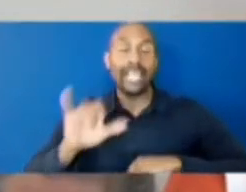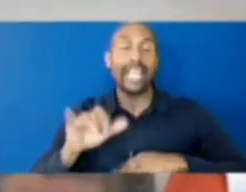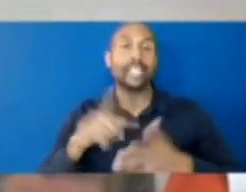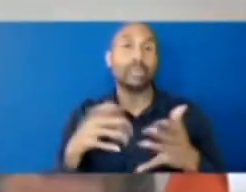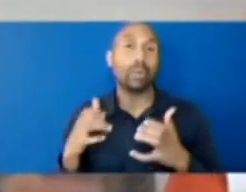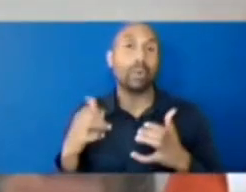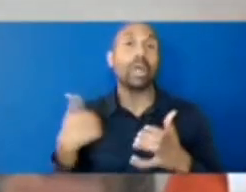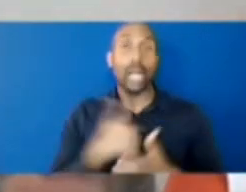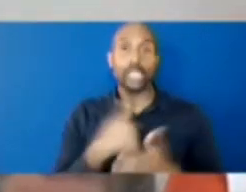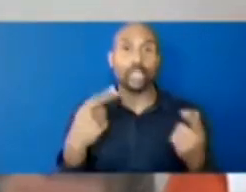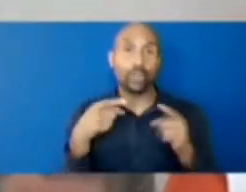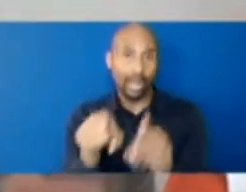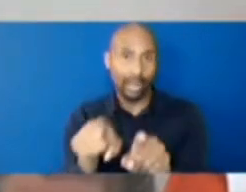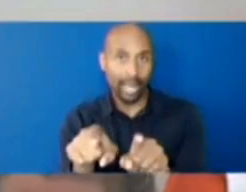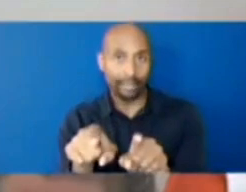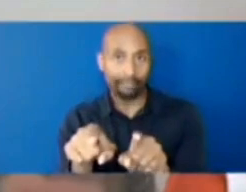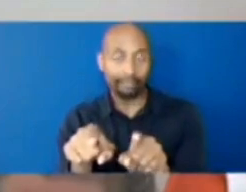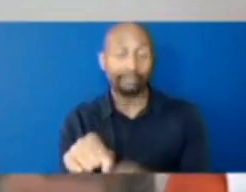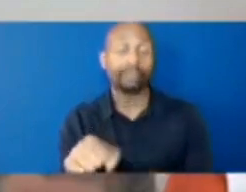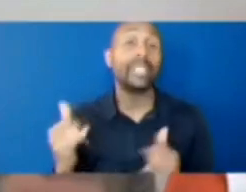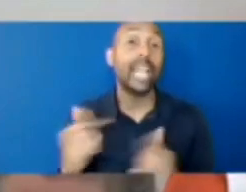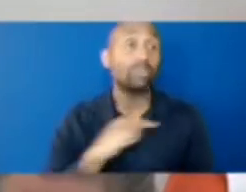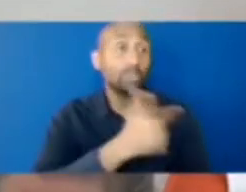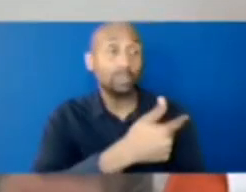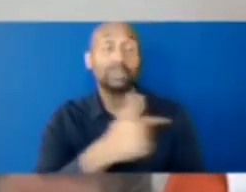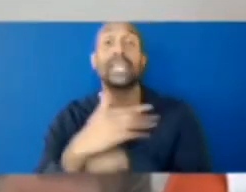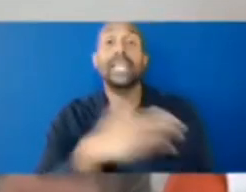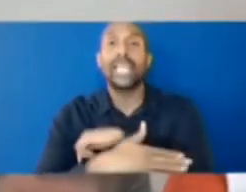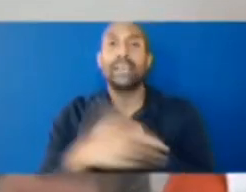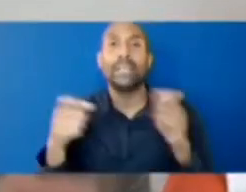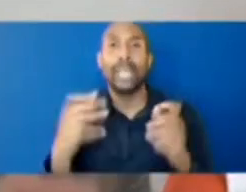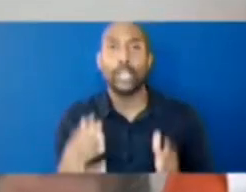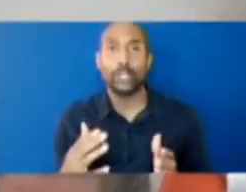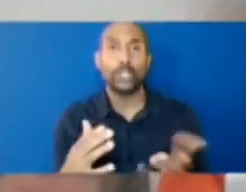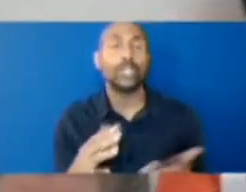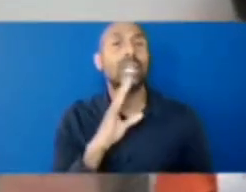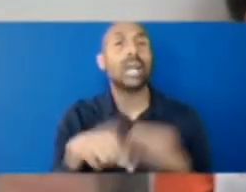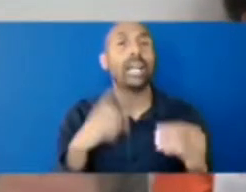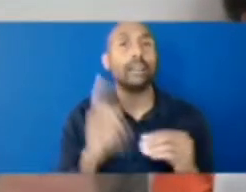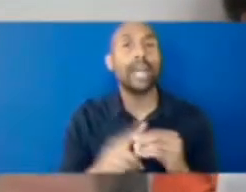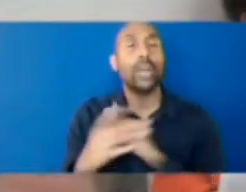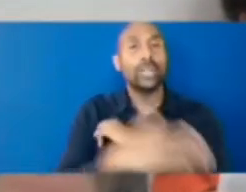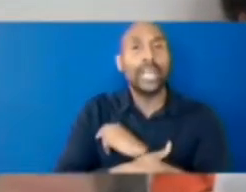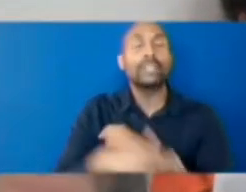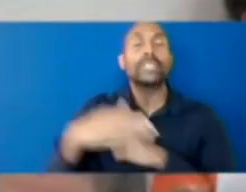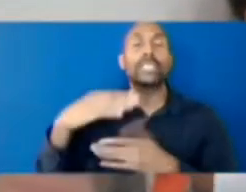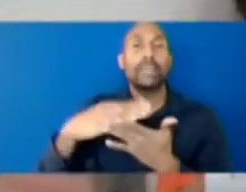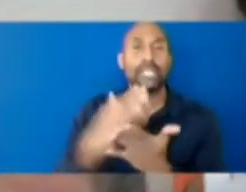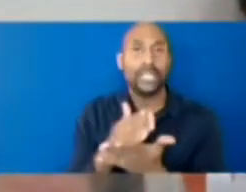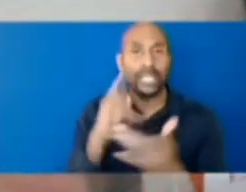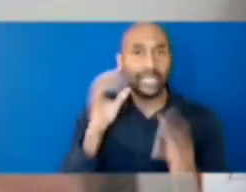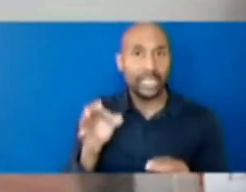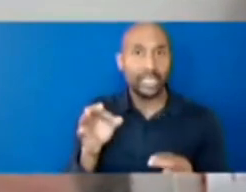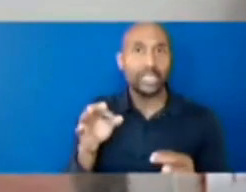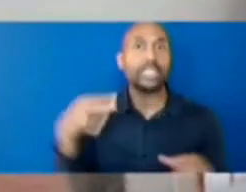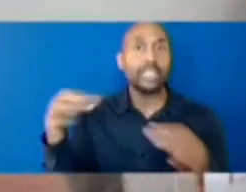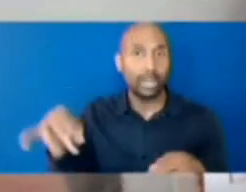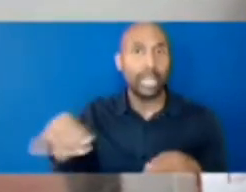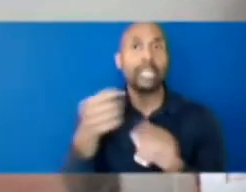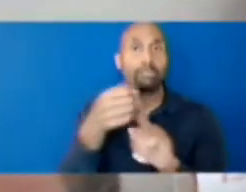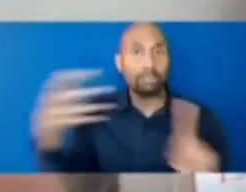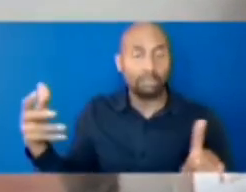to speak to give an overview of the county's budget decisions and investments in